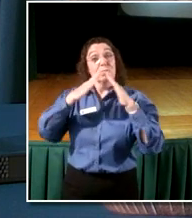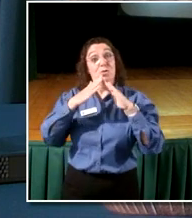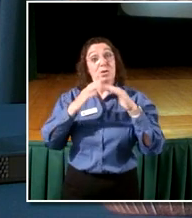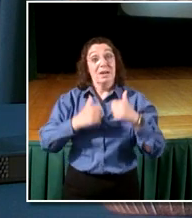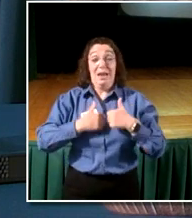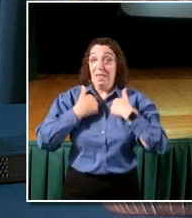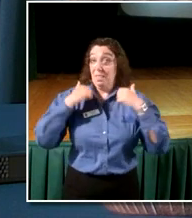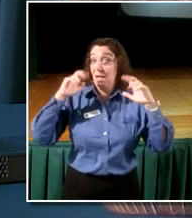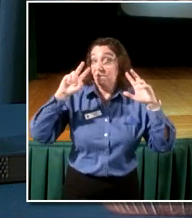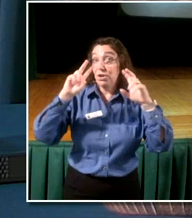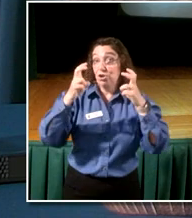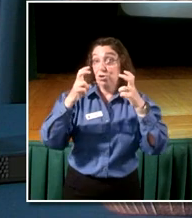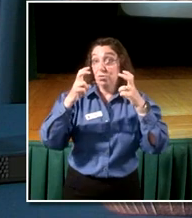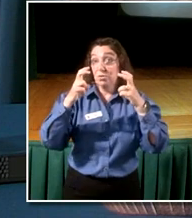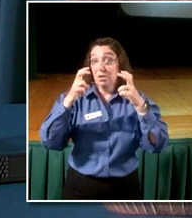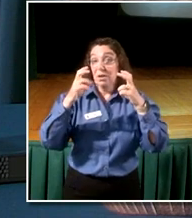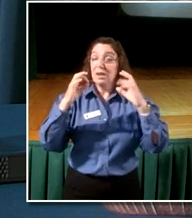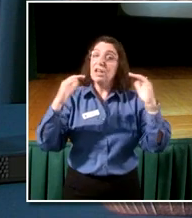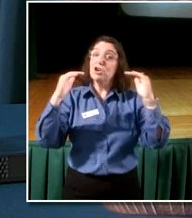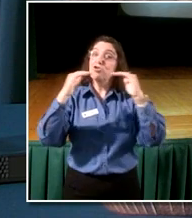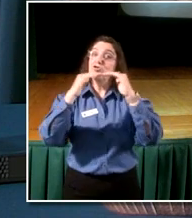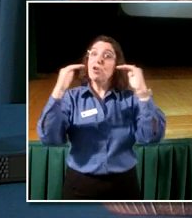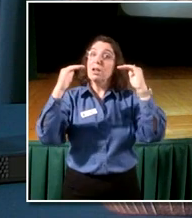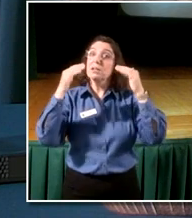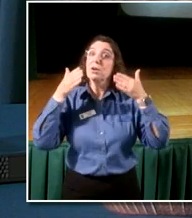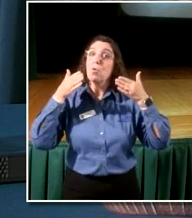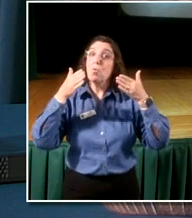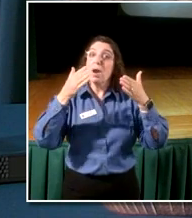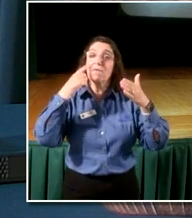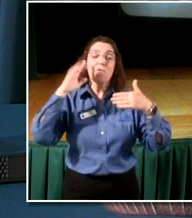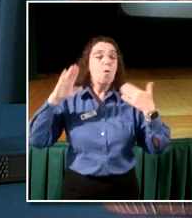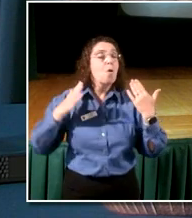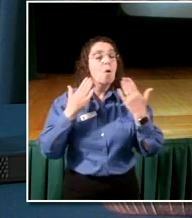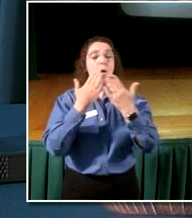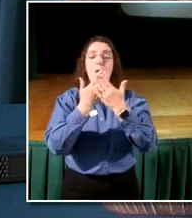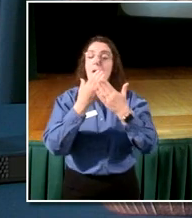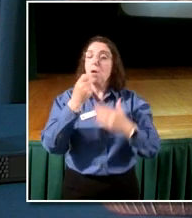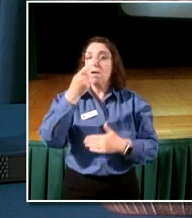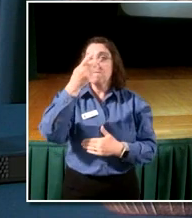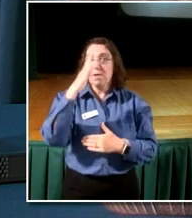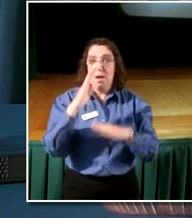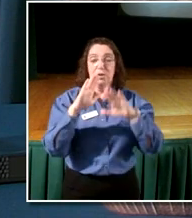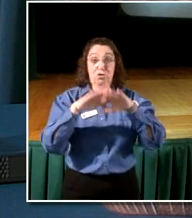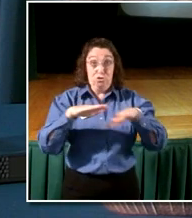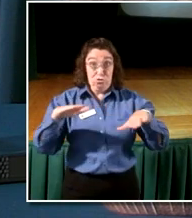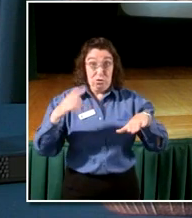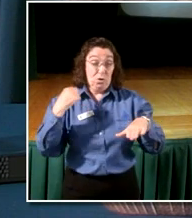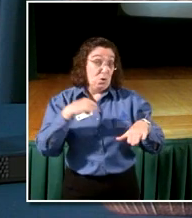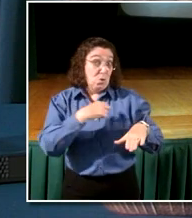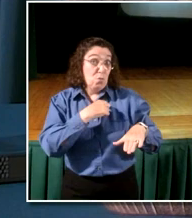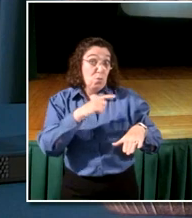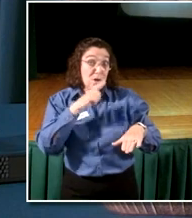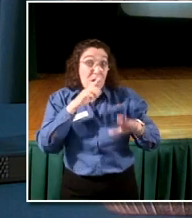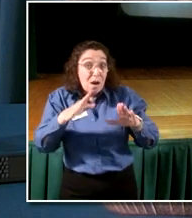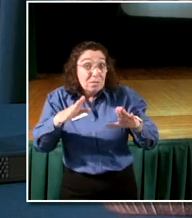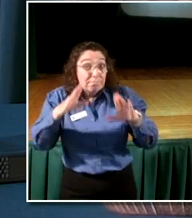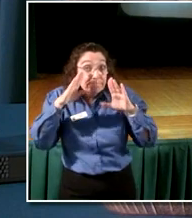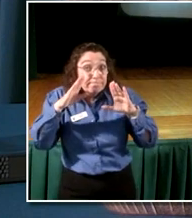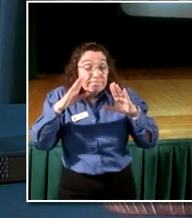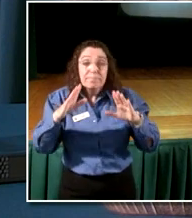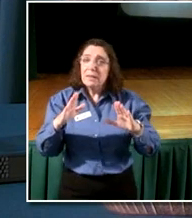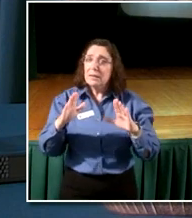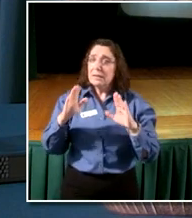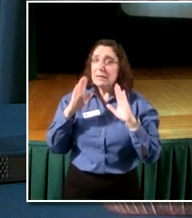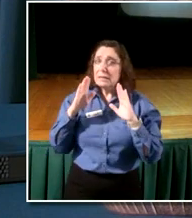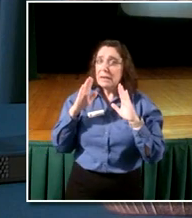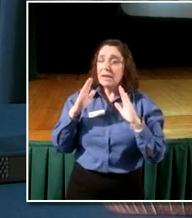issues in a just way for all of God's children. We are attentively listening and